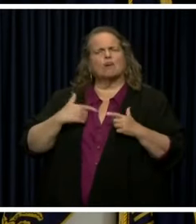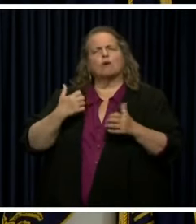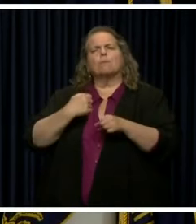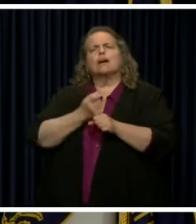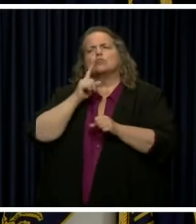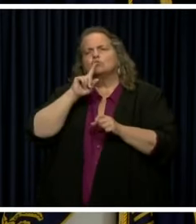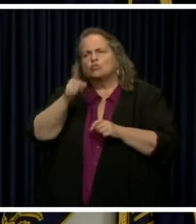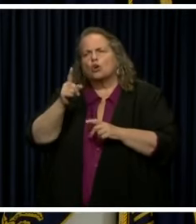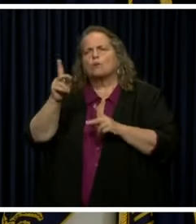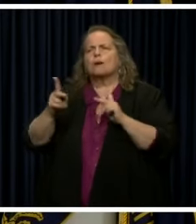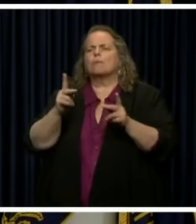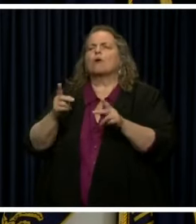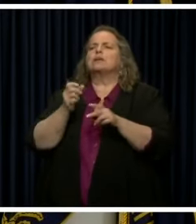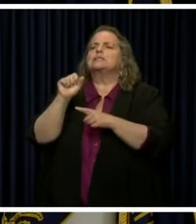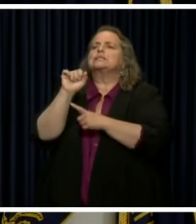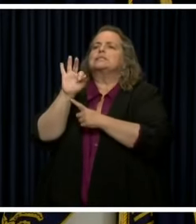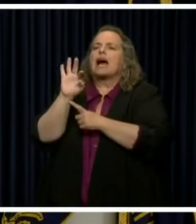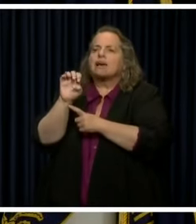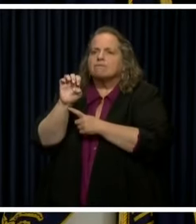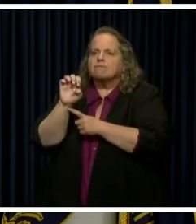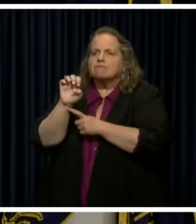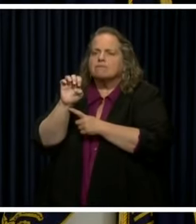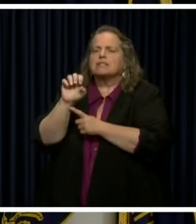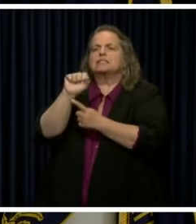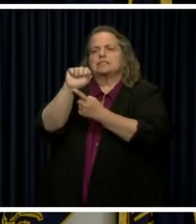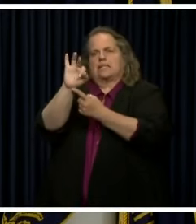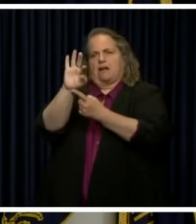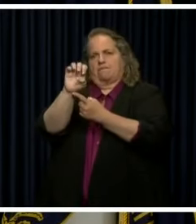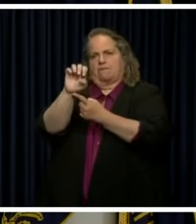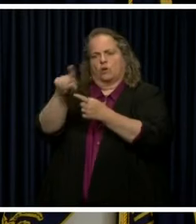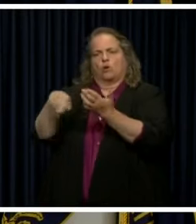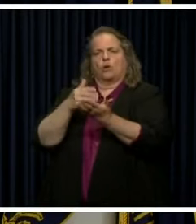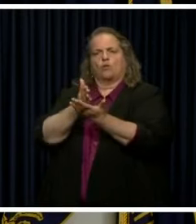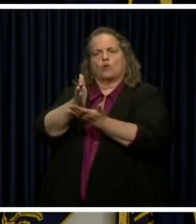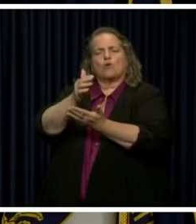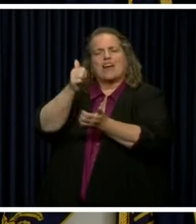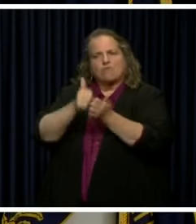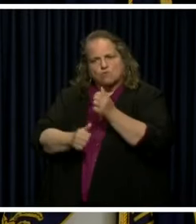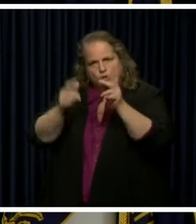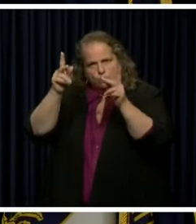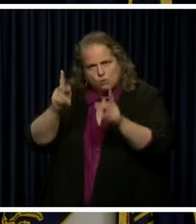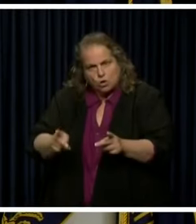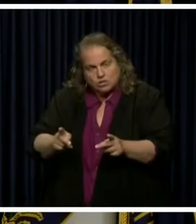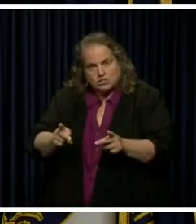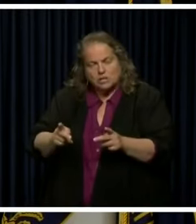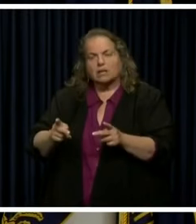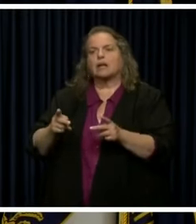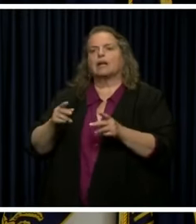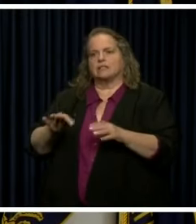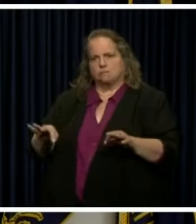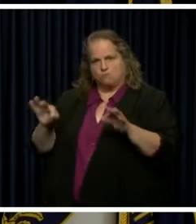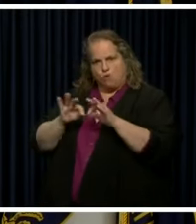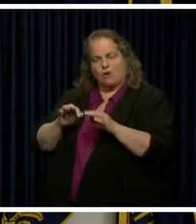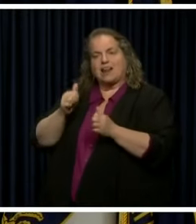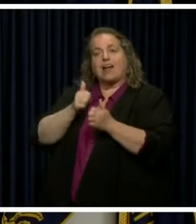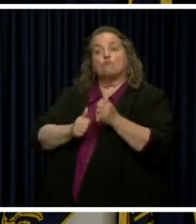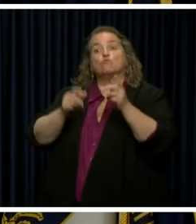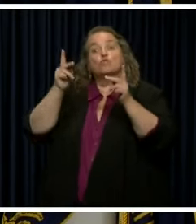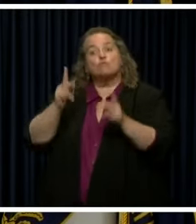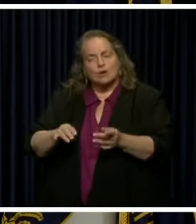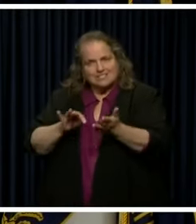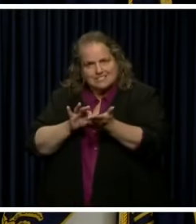going through this, and everybody matters, everybody counts, and let's make sure that everybody is still here to